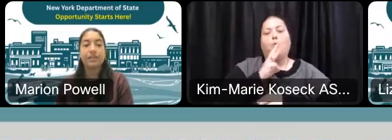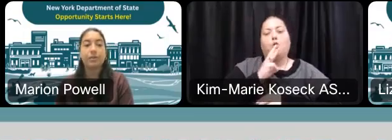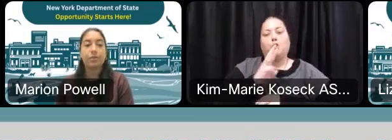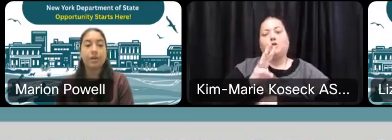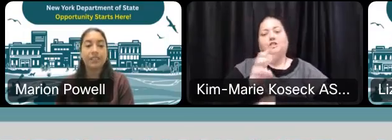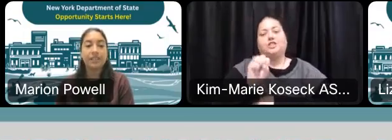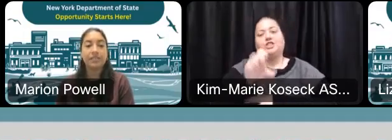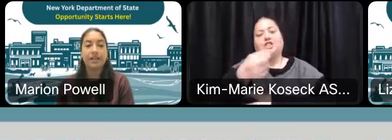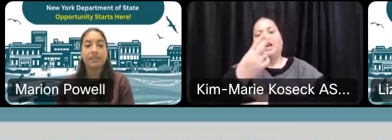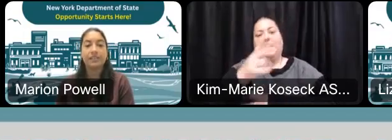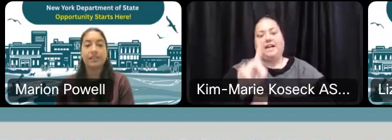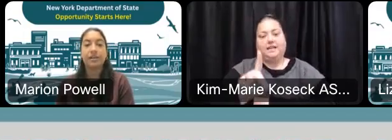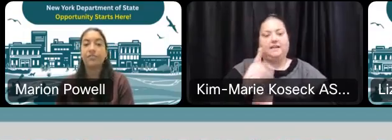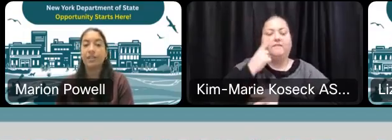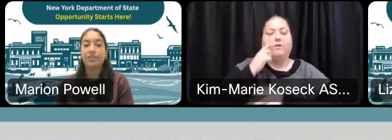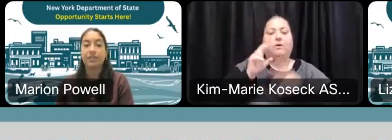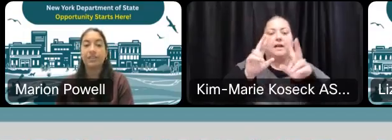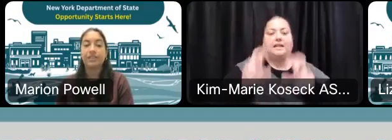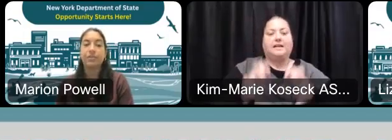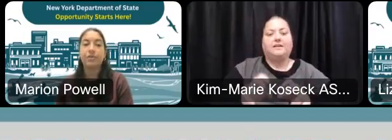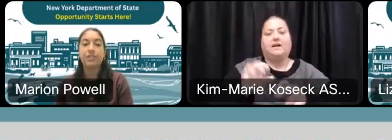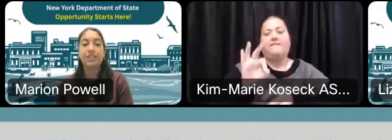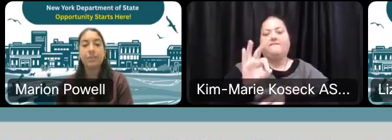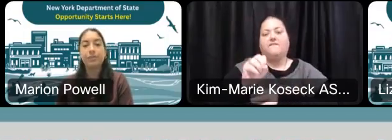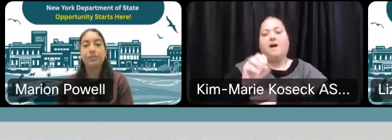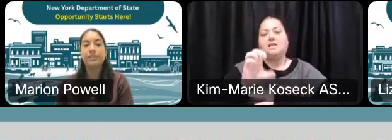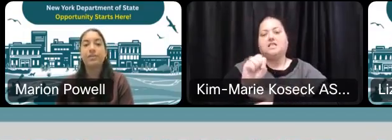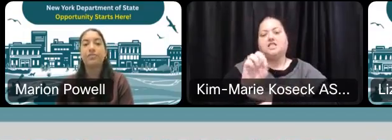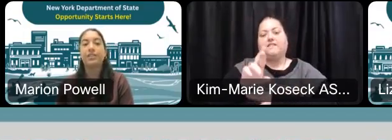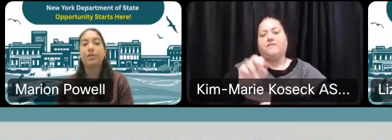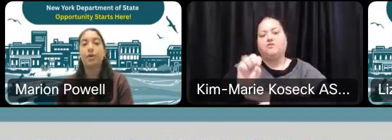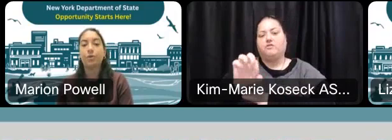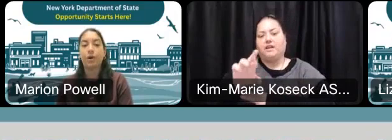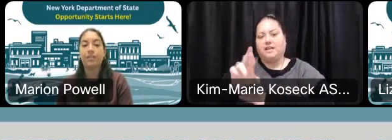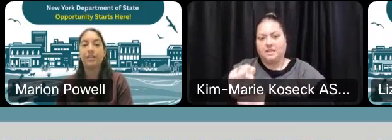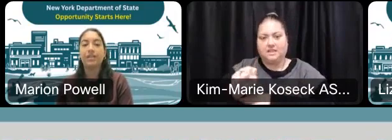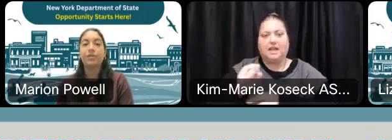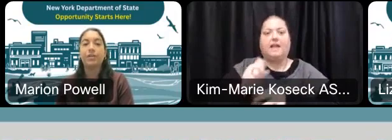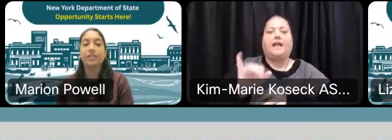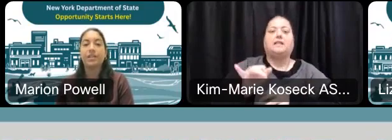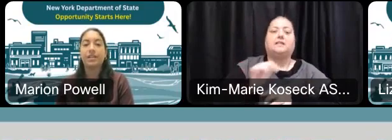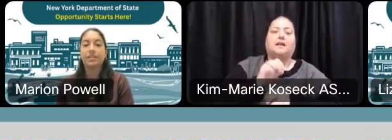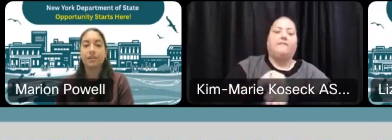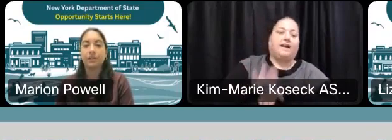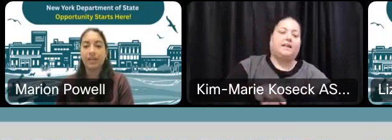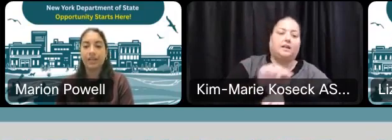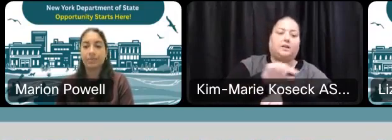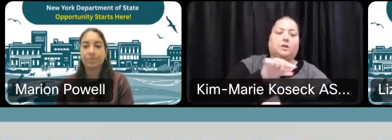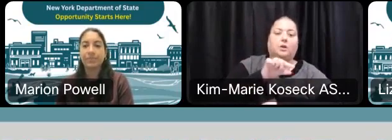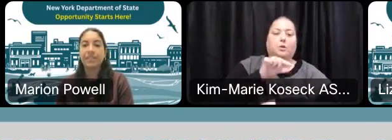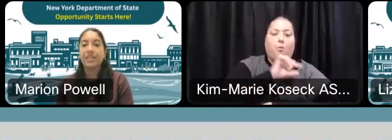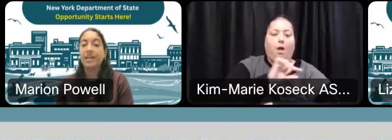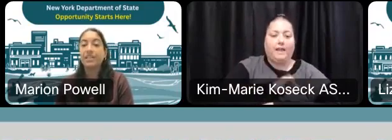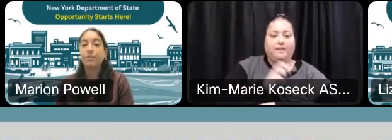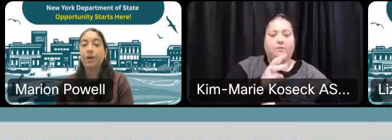on quantitative analysis of phosphorus, which is a key pollutant affecting water quality within the Canandaigua Lake.